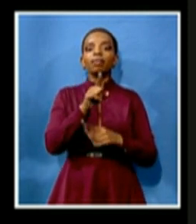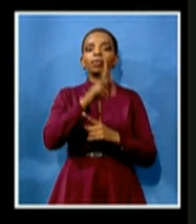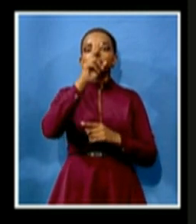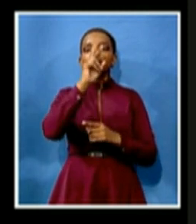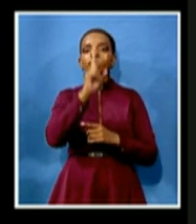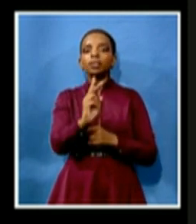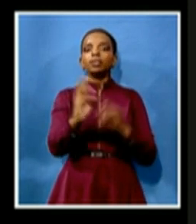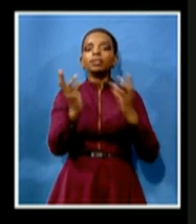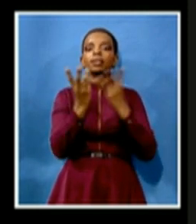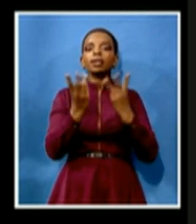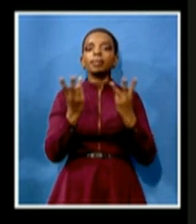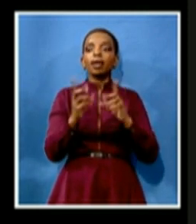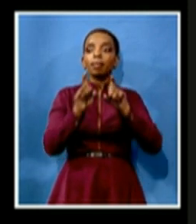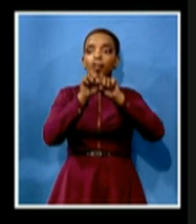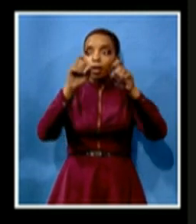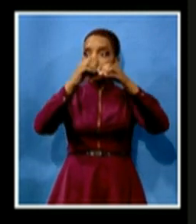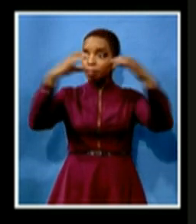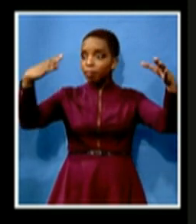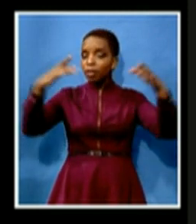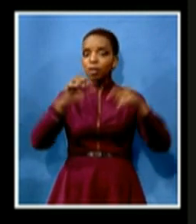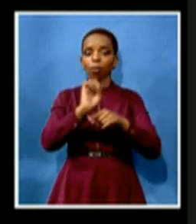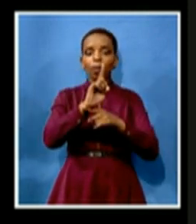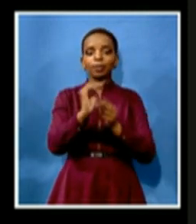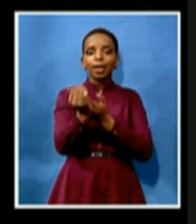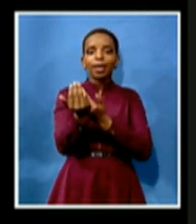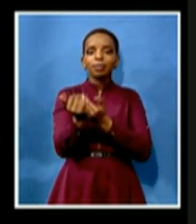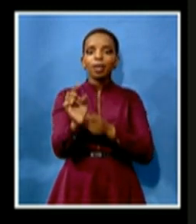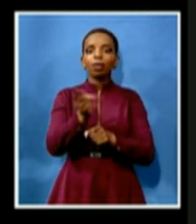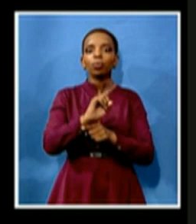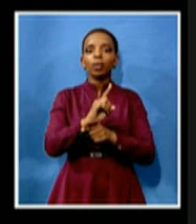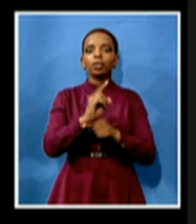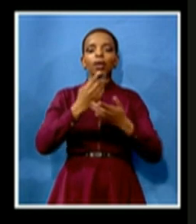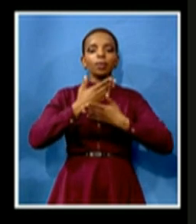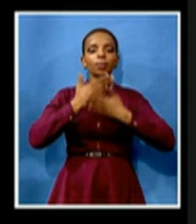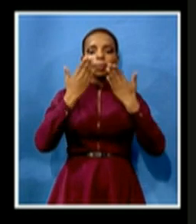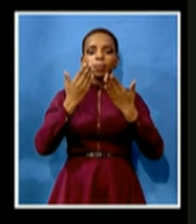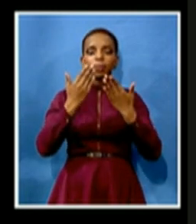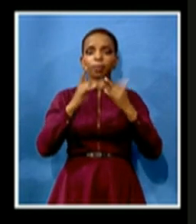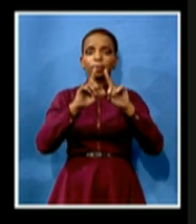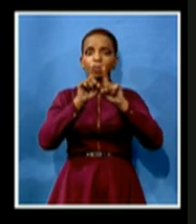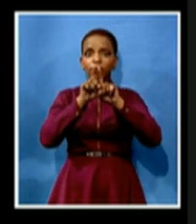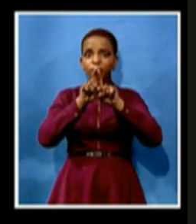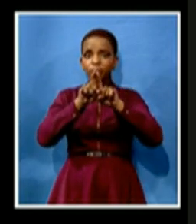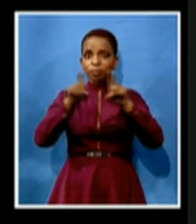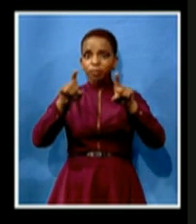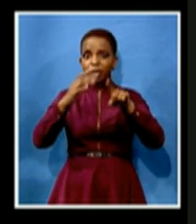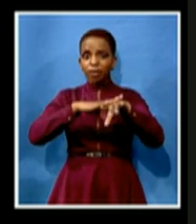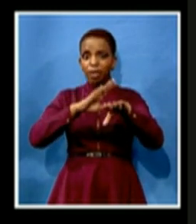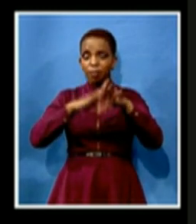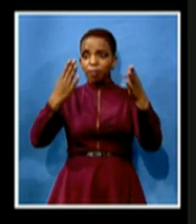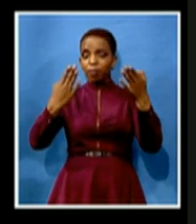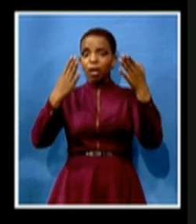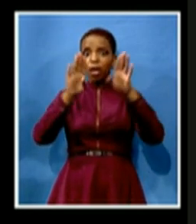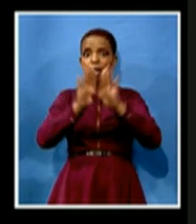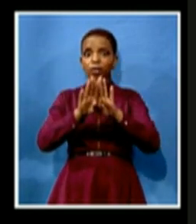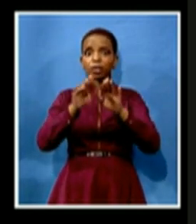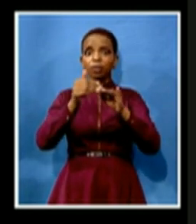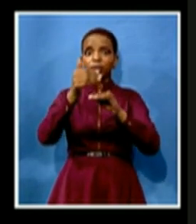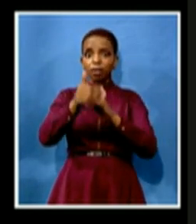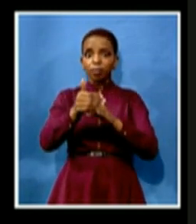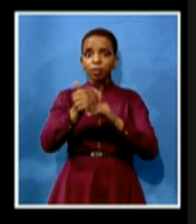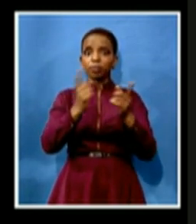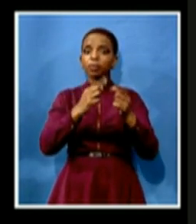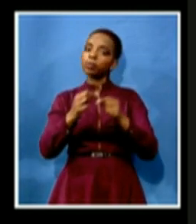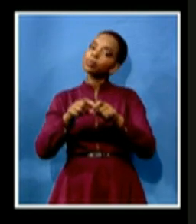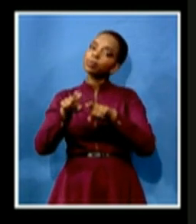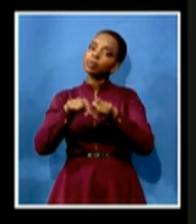observed. No resurgence after the end of lockdown. Serology tests that cap out at a 25 to 30% level, which